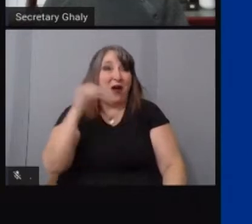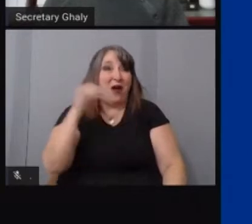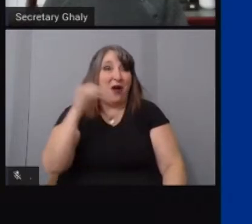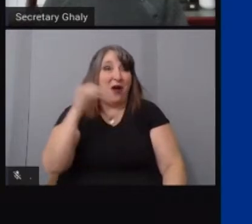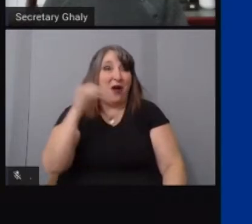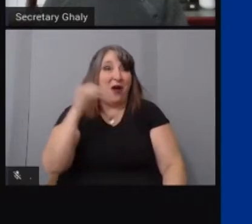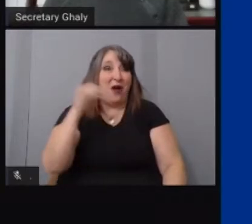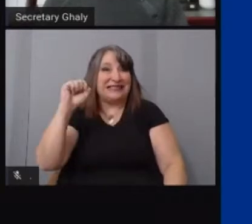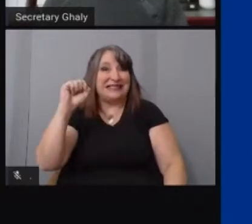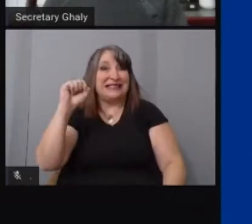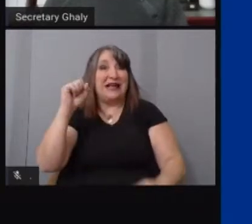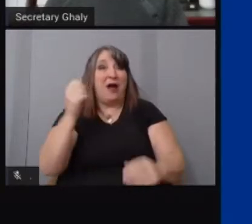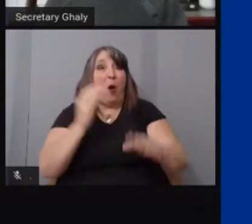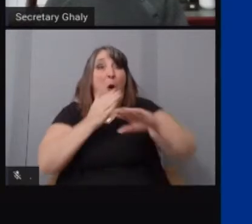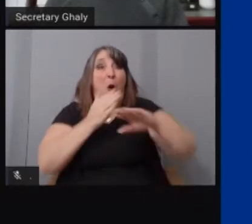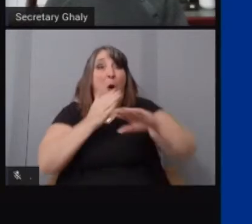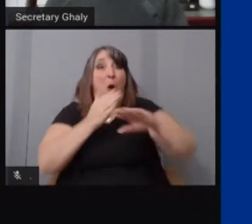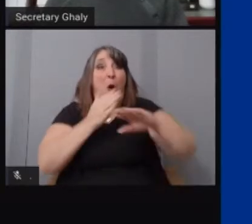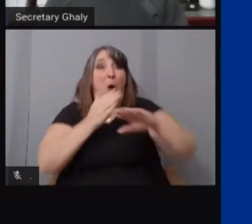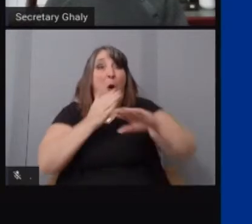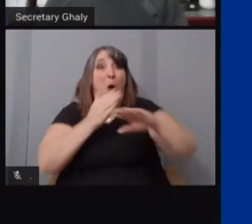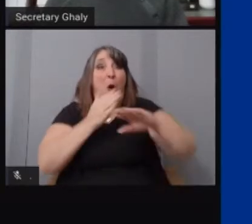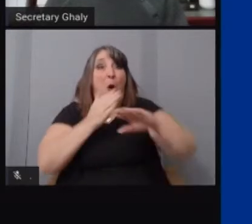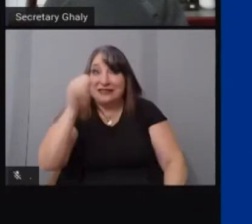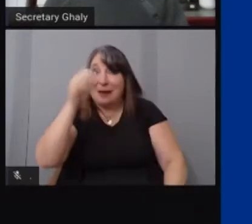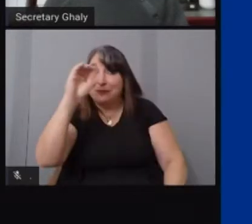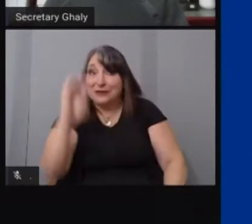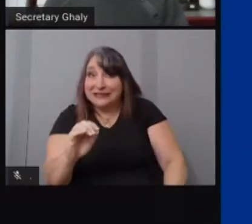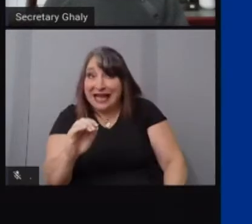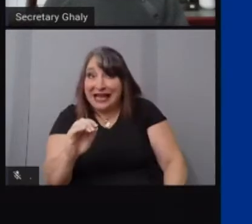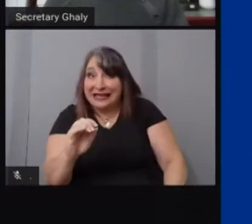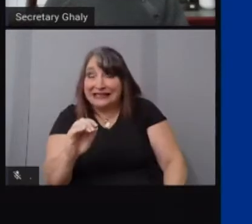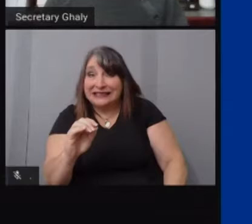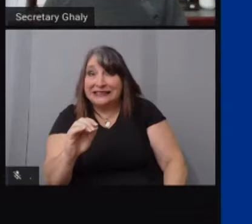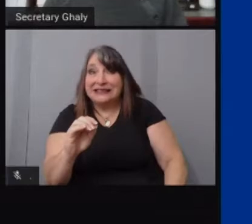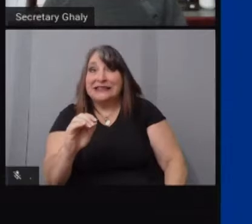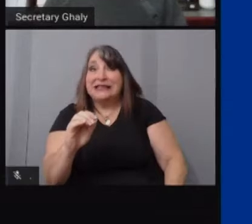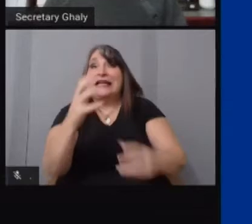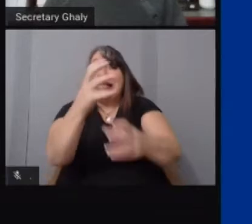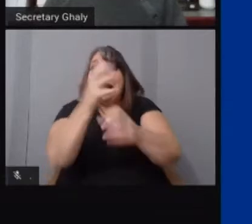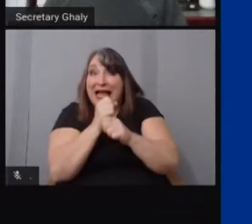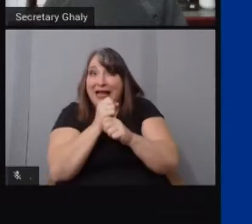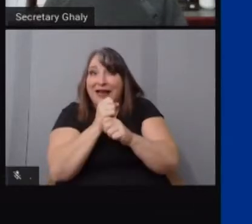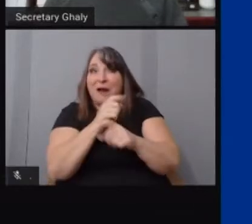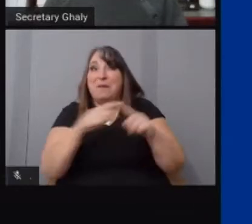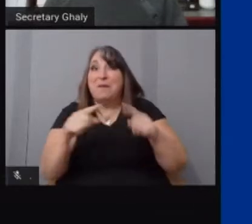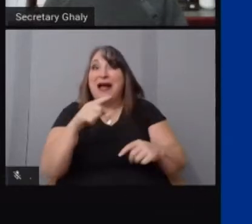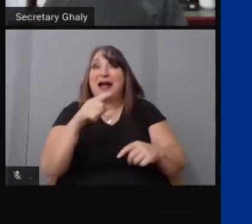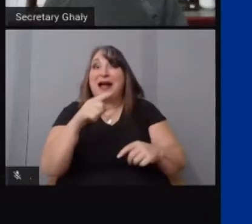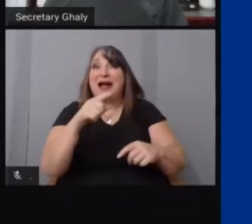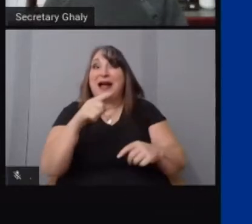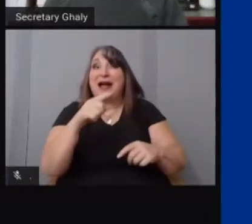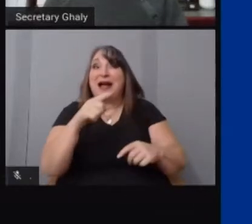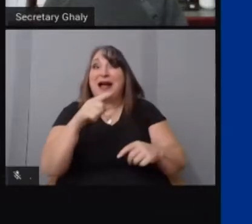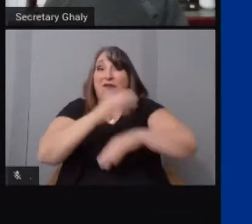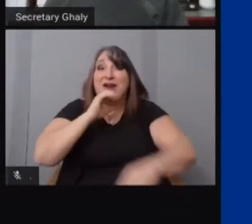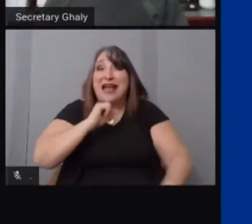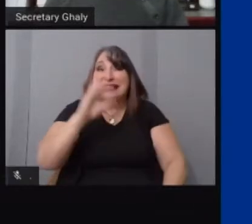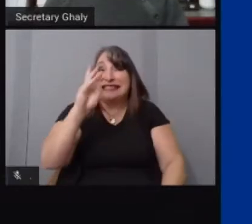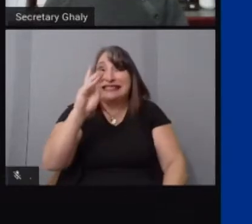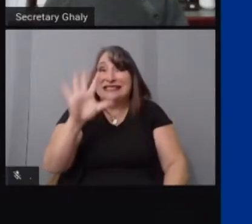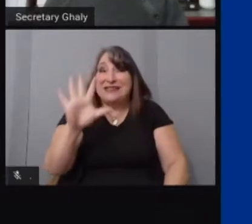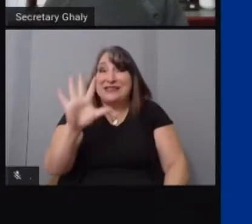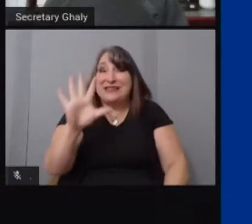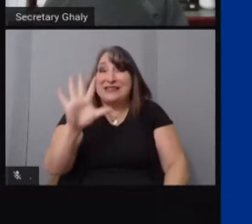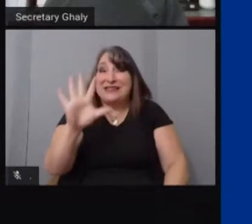group over age of 65 makes up nearly 75% of the deaths in California from COVID. So